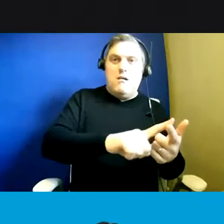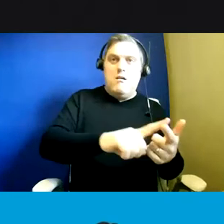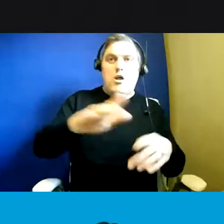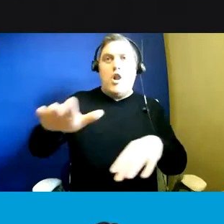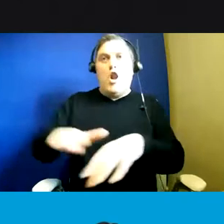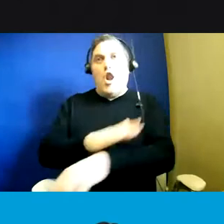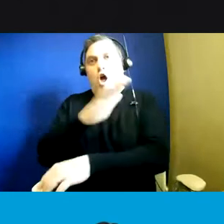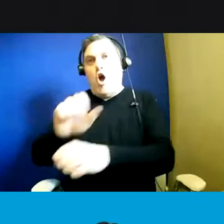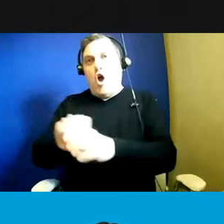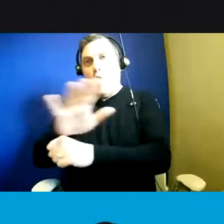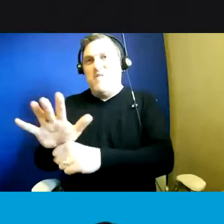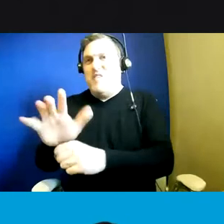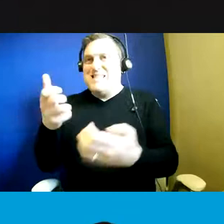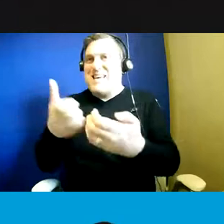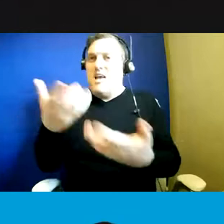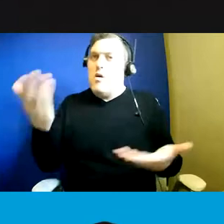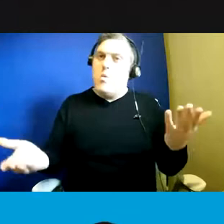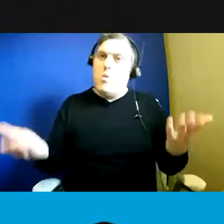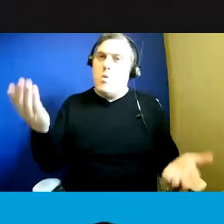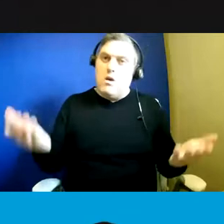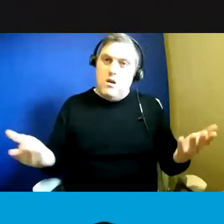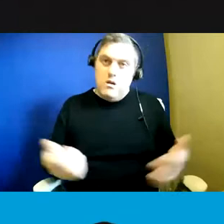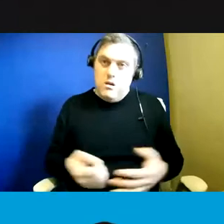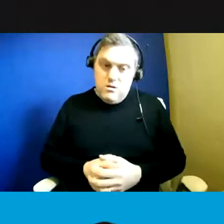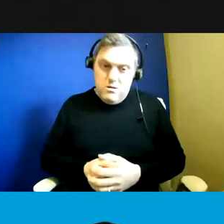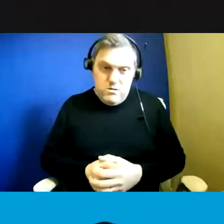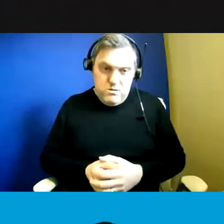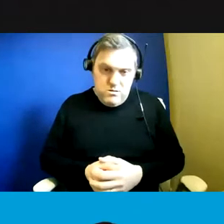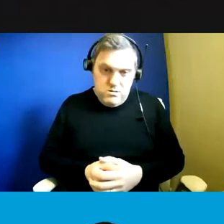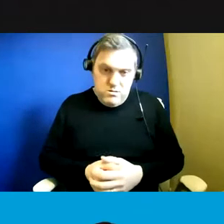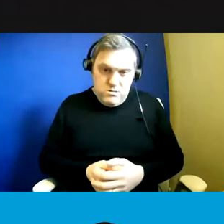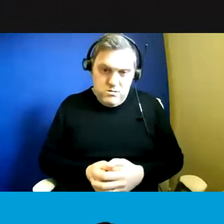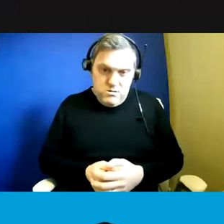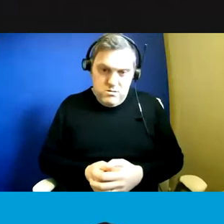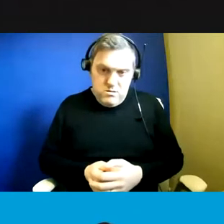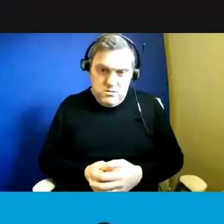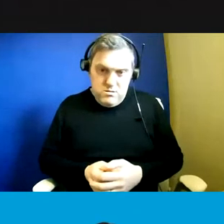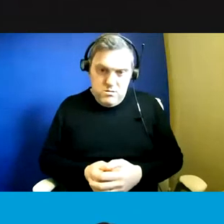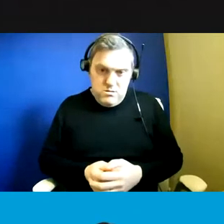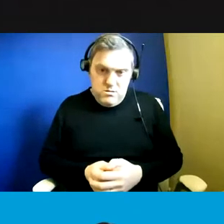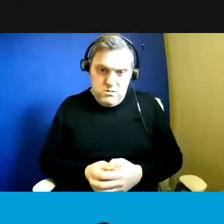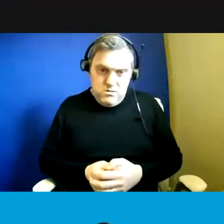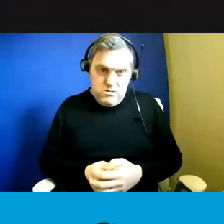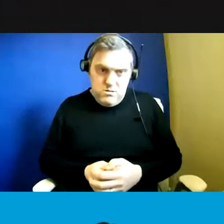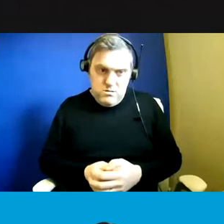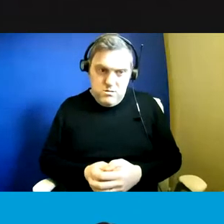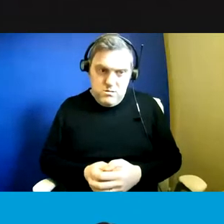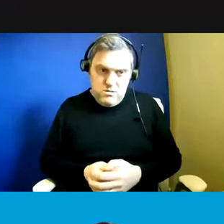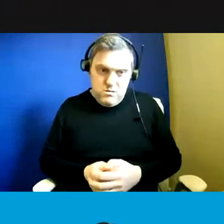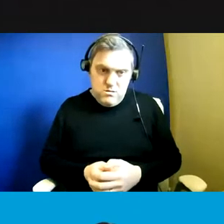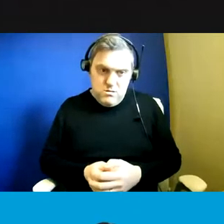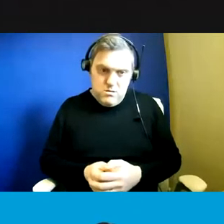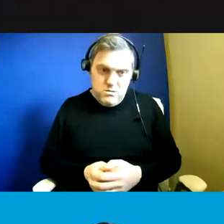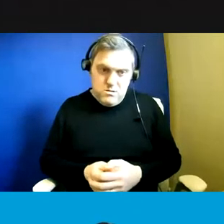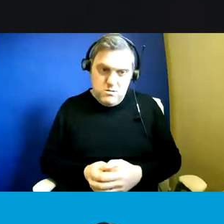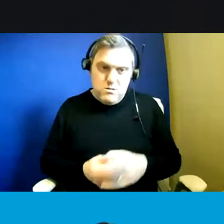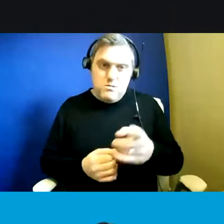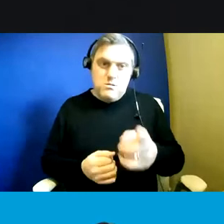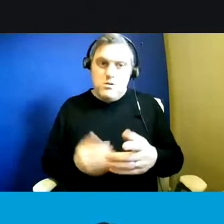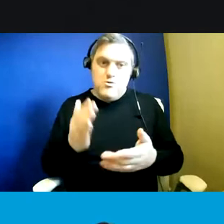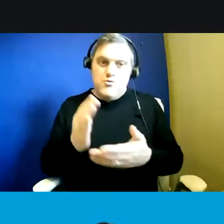If I go to Rebecca and Chris, I don't know if you want to. I guess that's a challenging